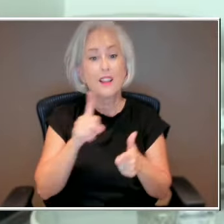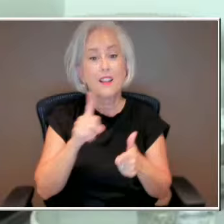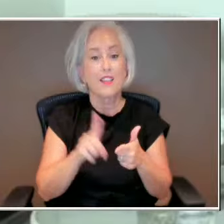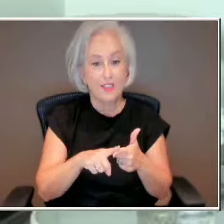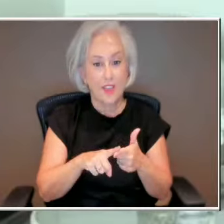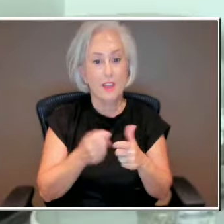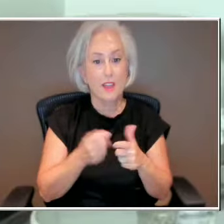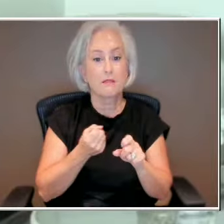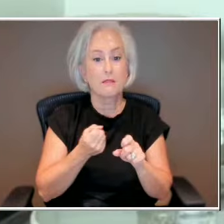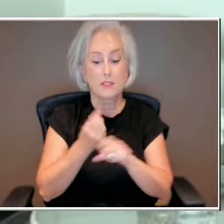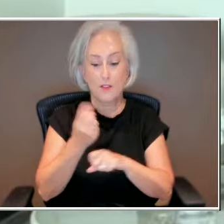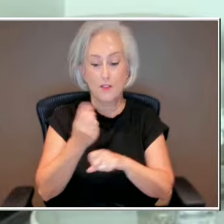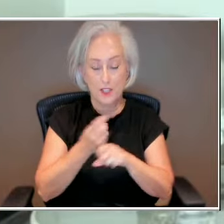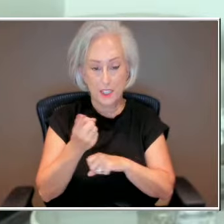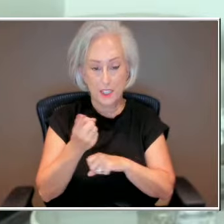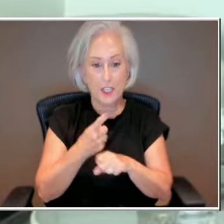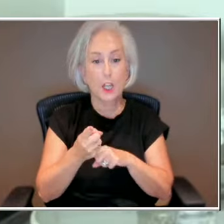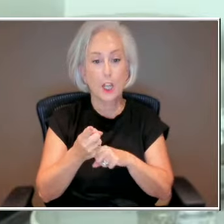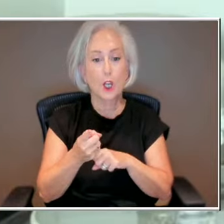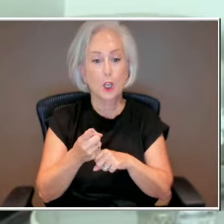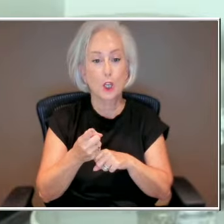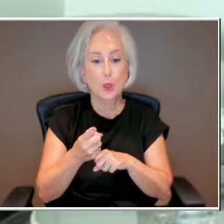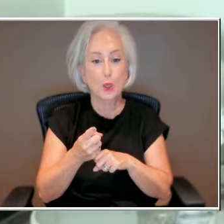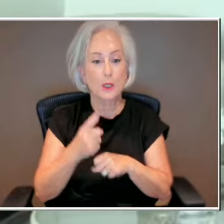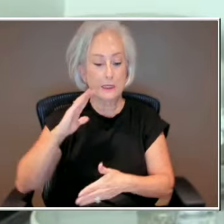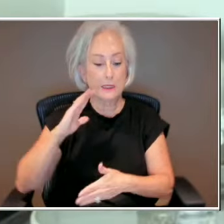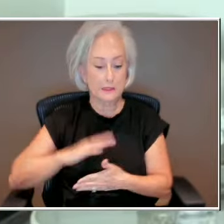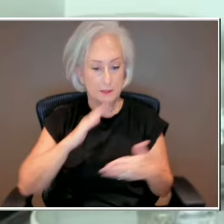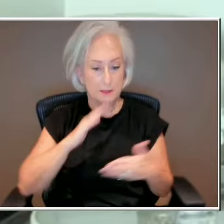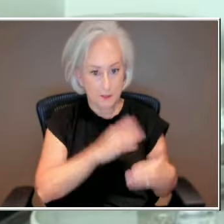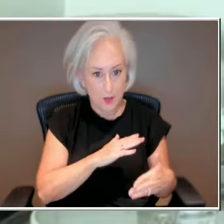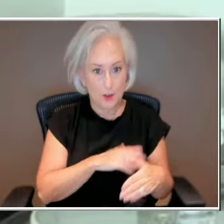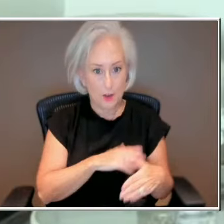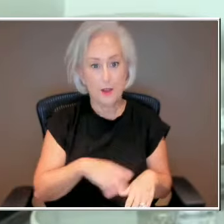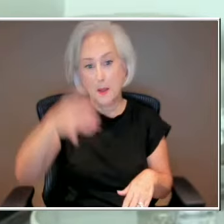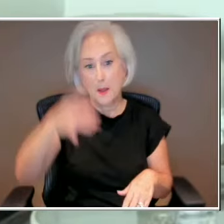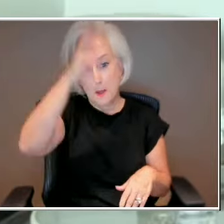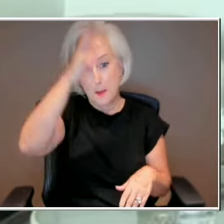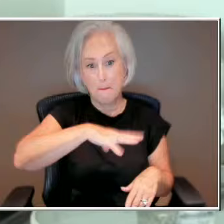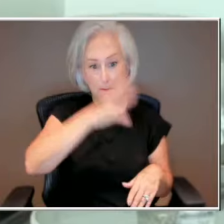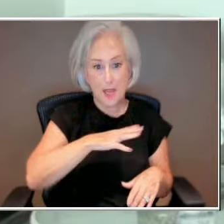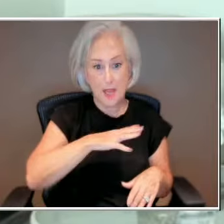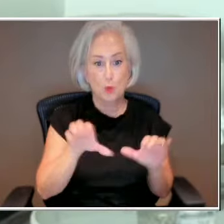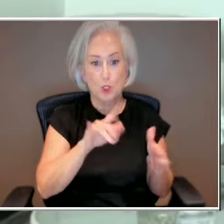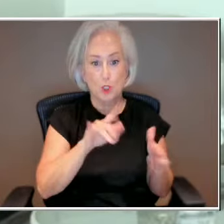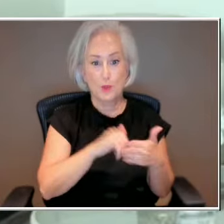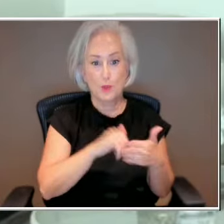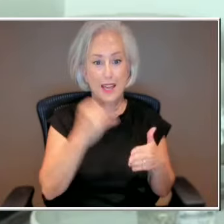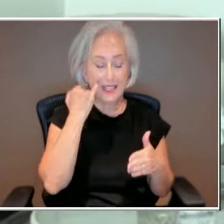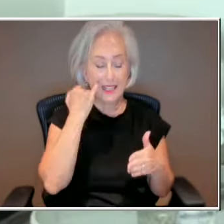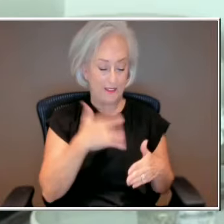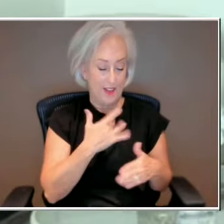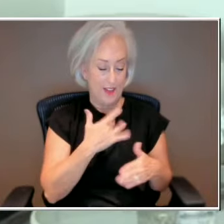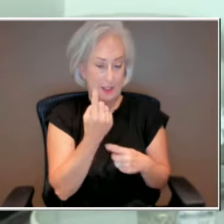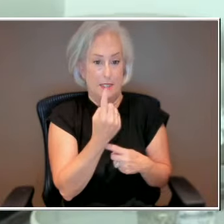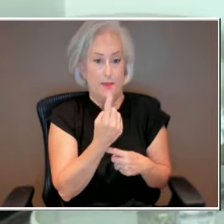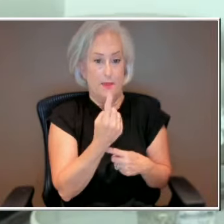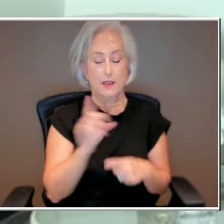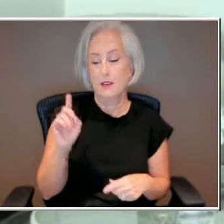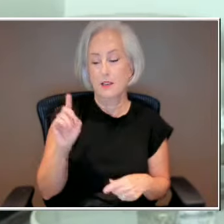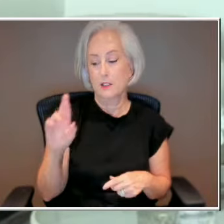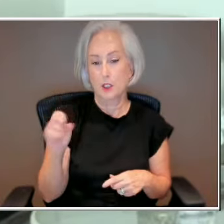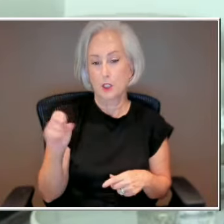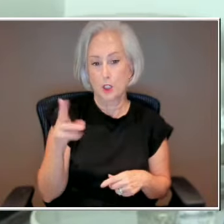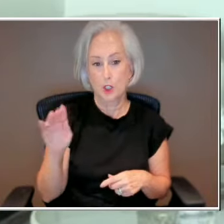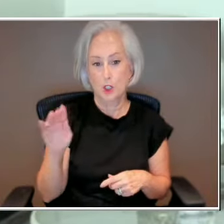imaging. Gentlemen usually would have imaging performed if we felt something on their exam. And I think Dr. Sharma can speak about